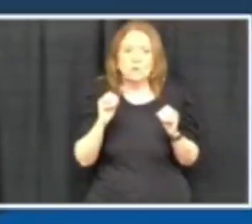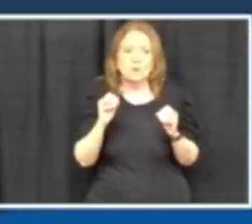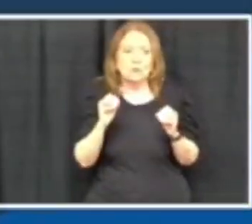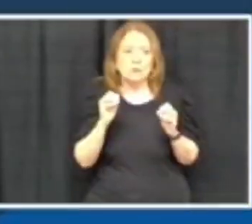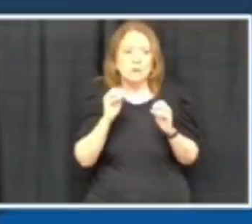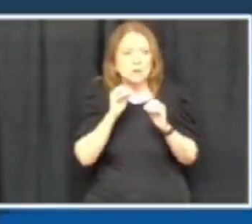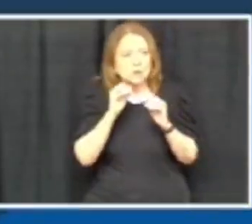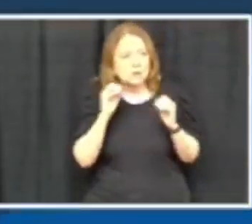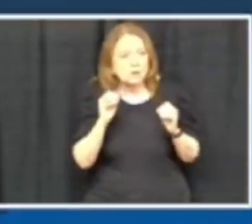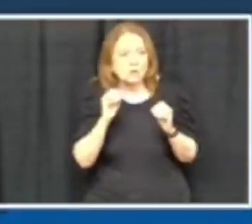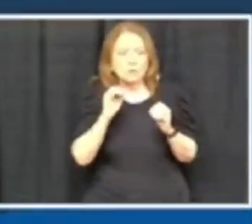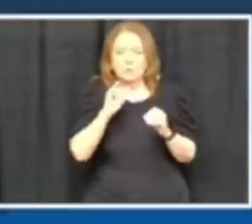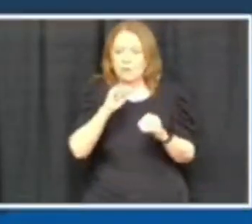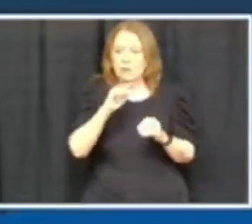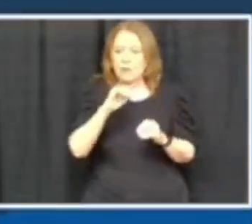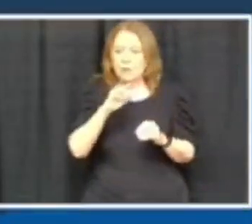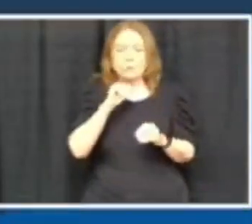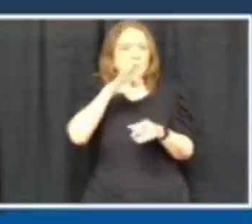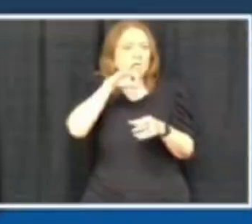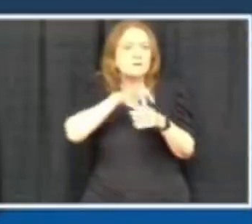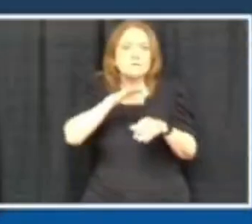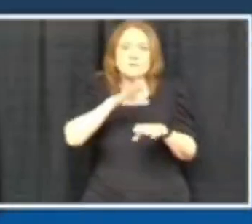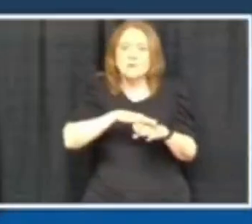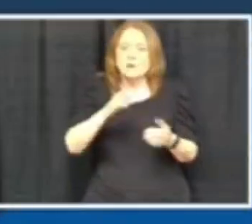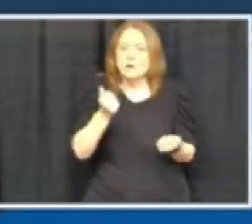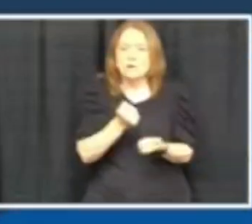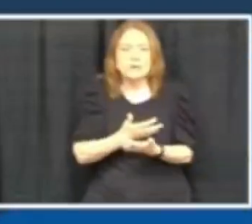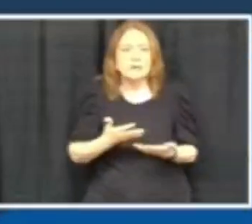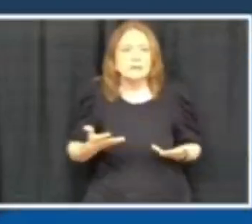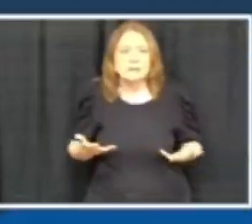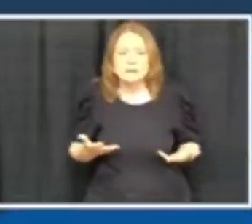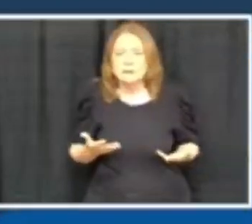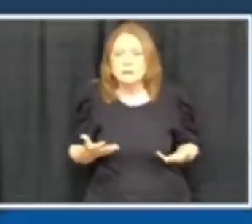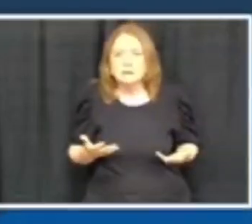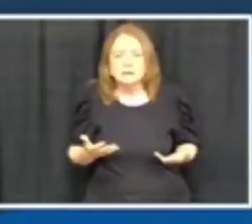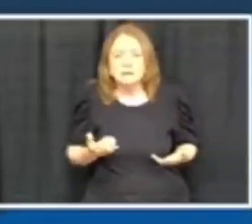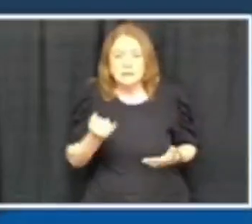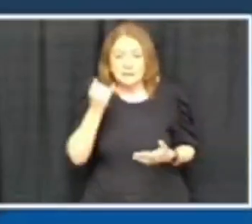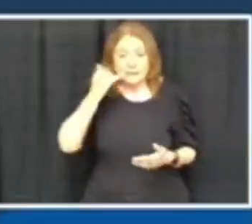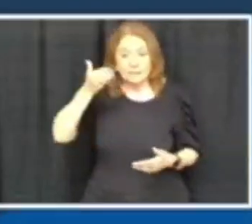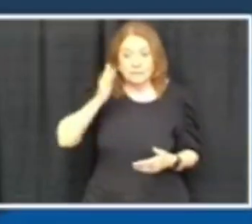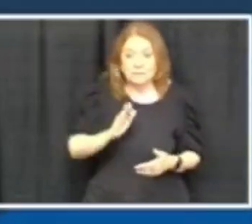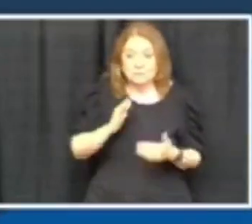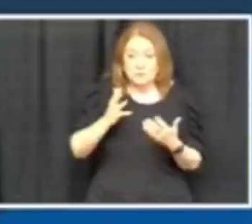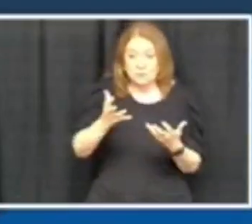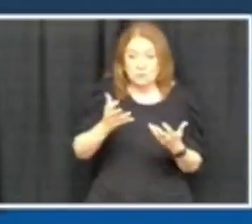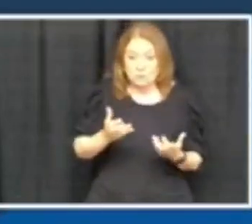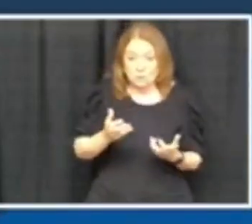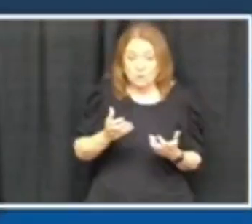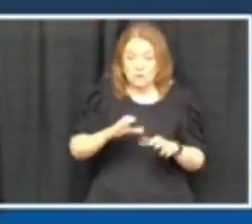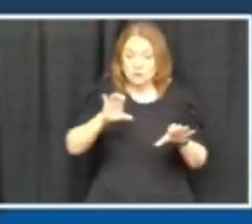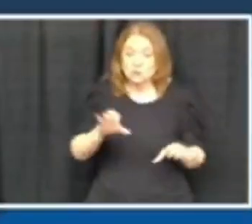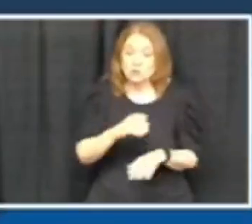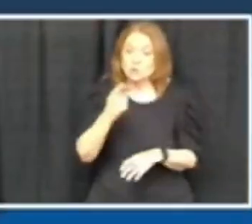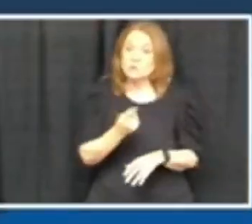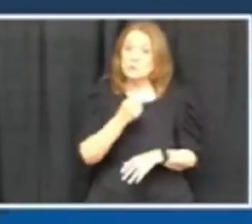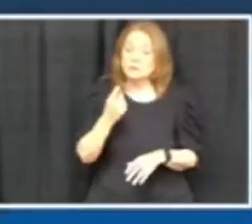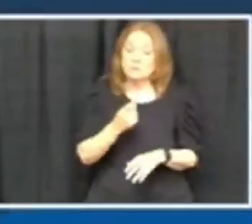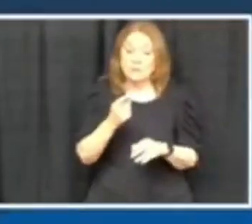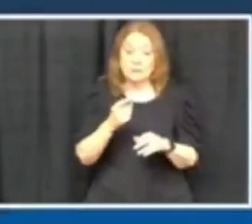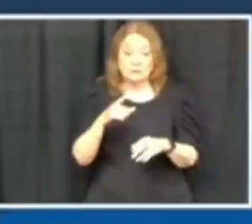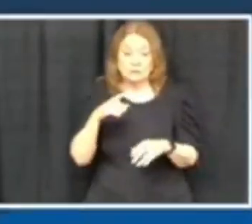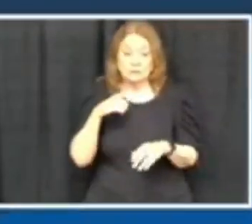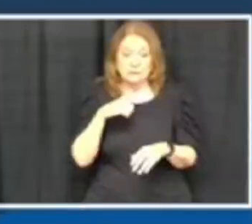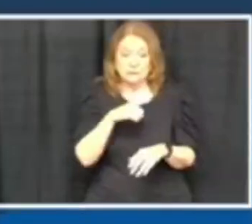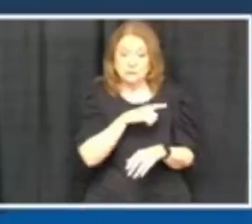item. We're not going to vote on anything. If the speaker wanted to do something legislatively, we